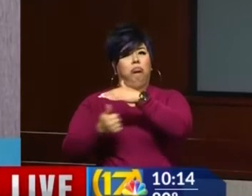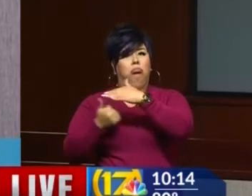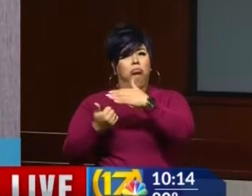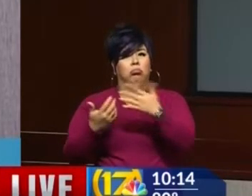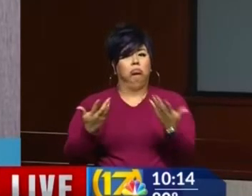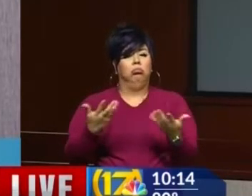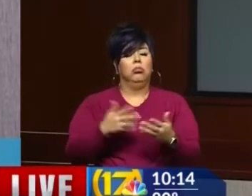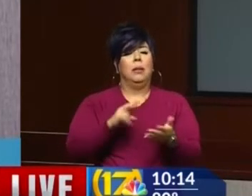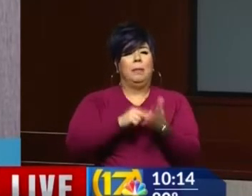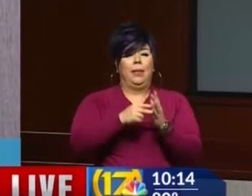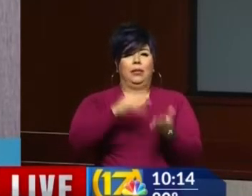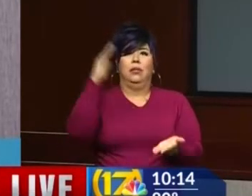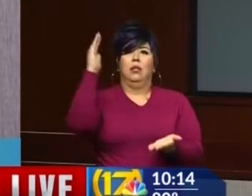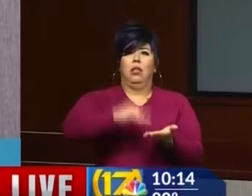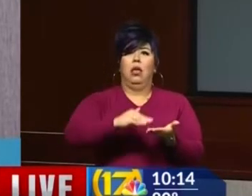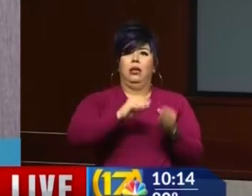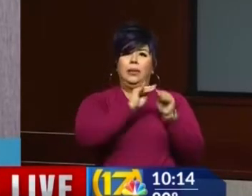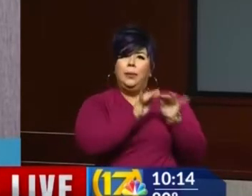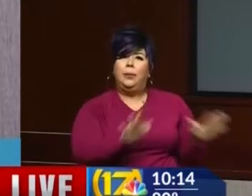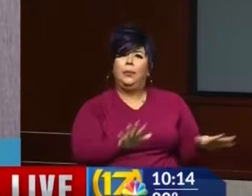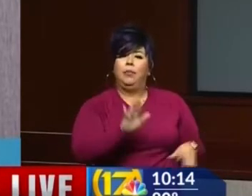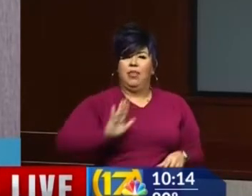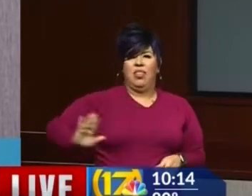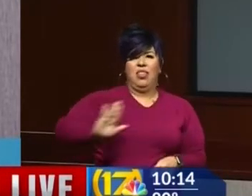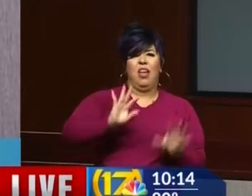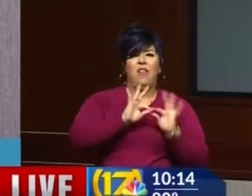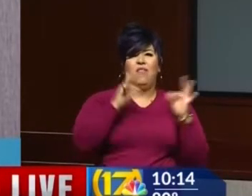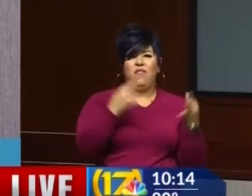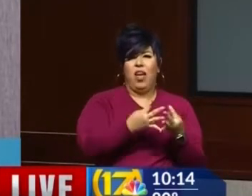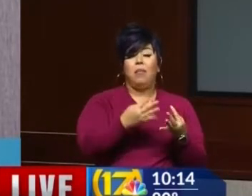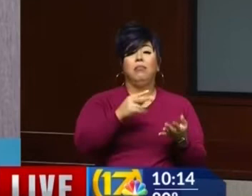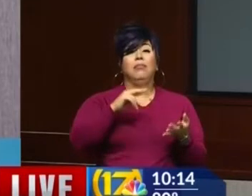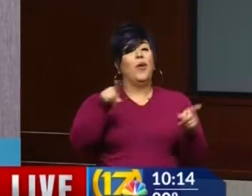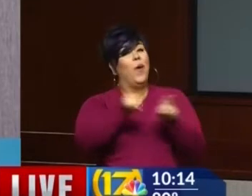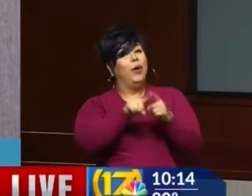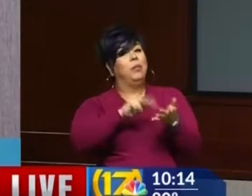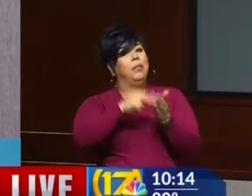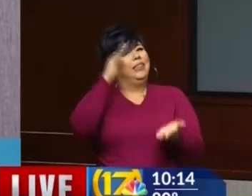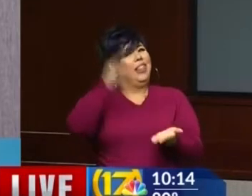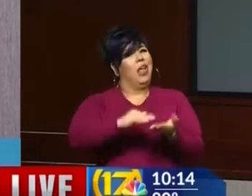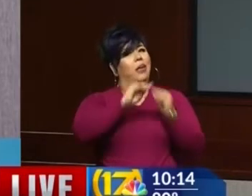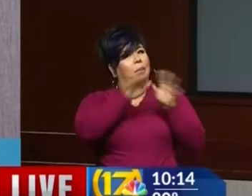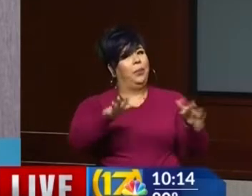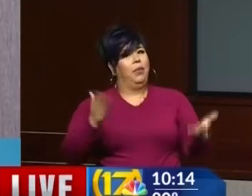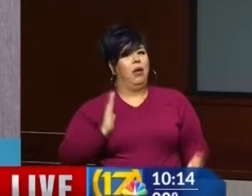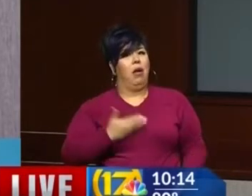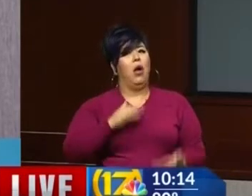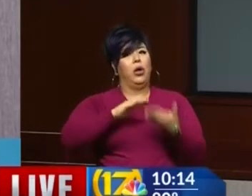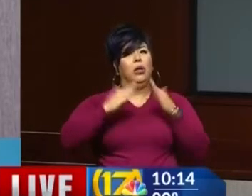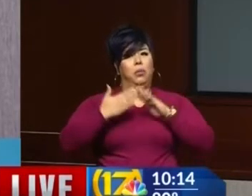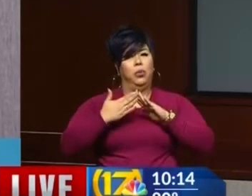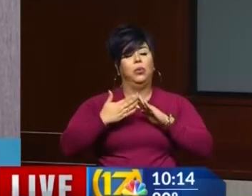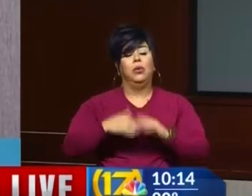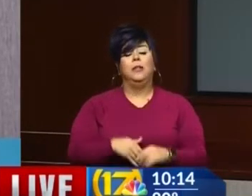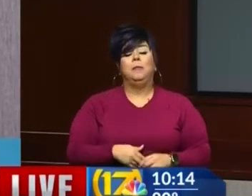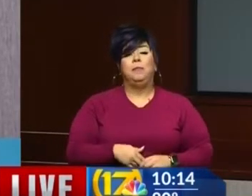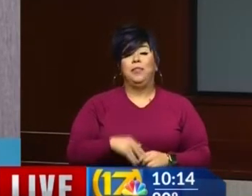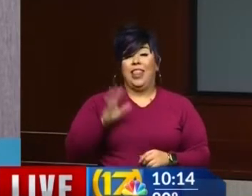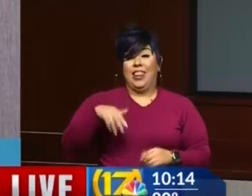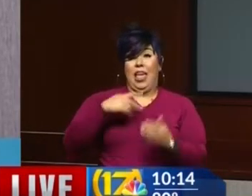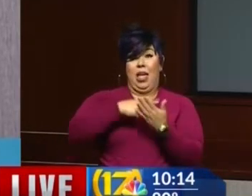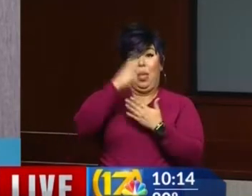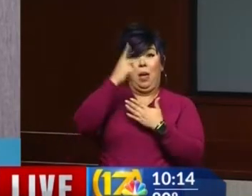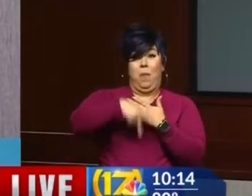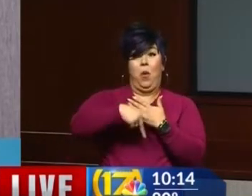workers, their households, and our community overall. The program falls in line with the